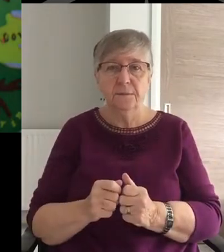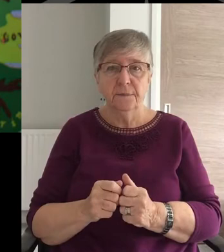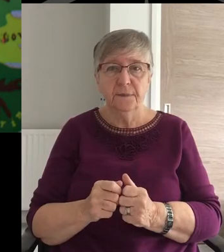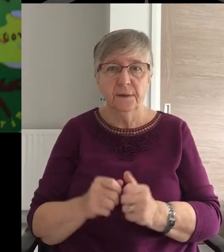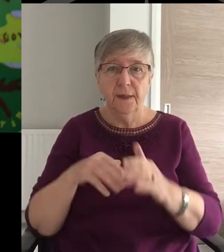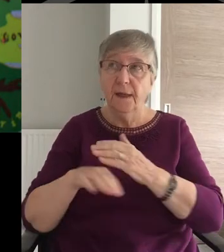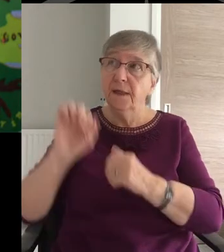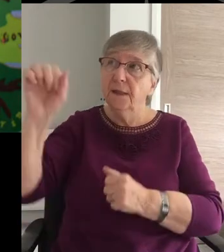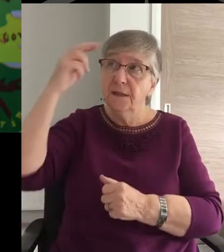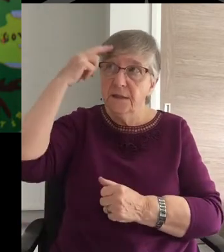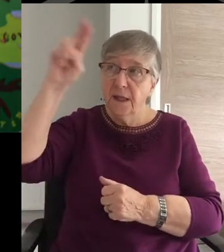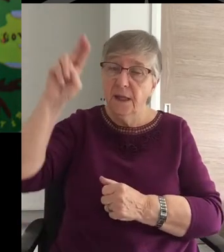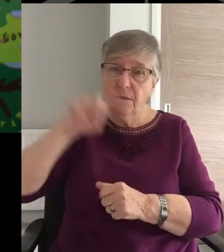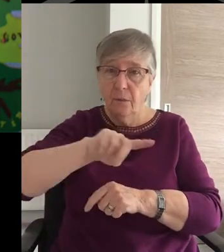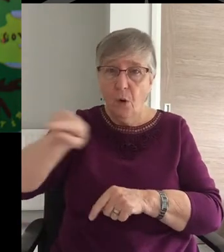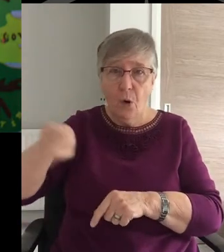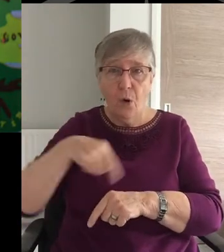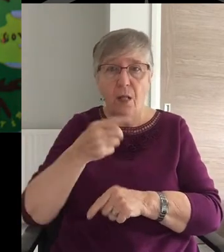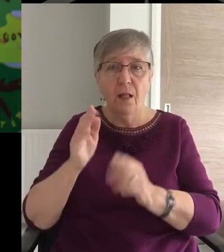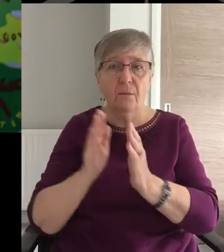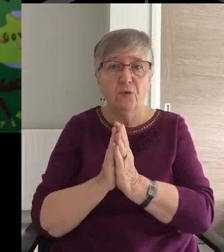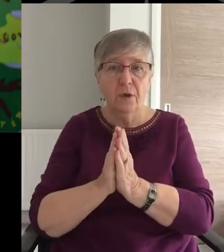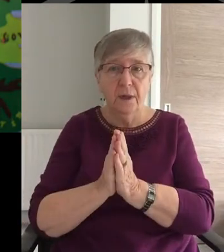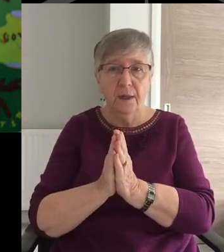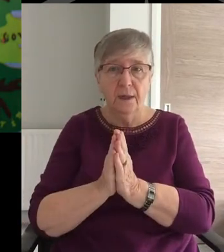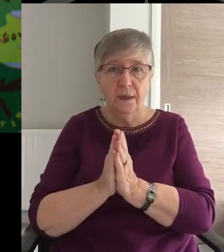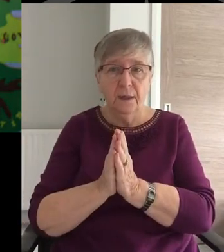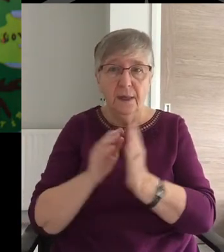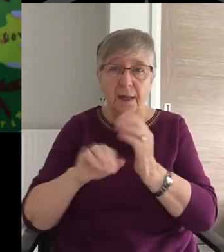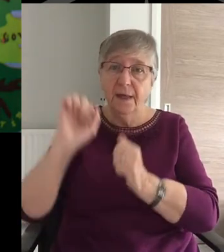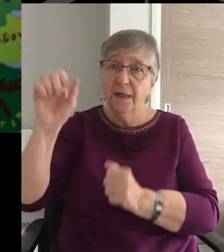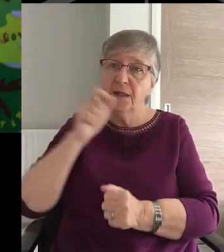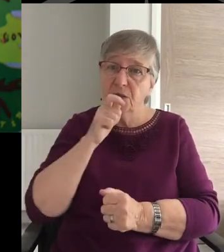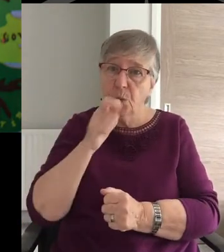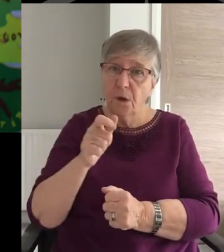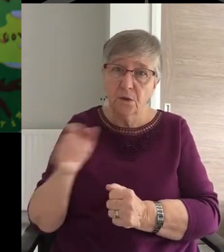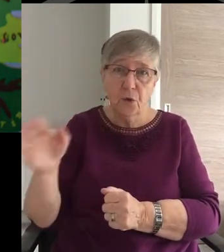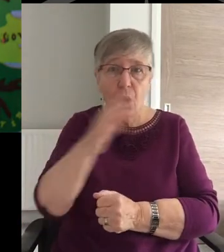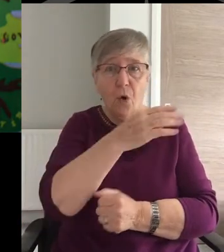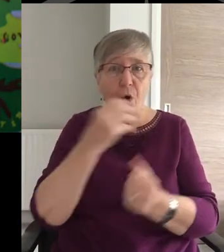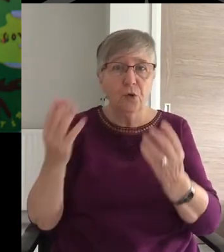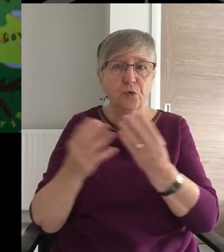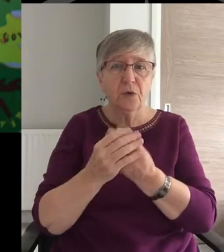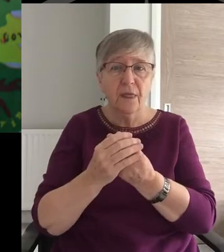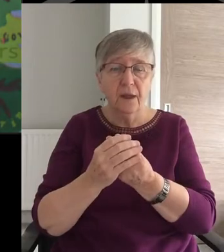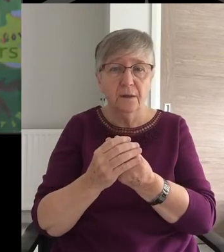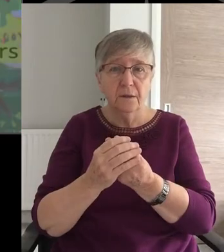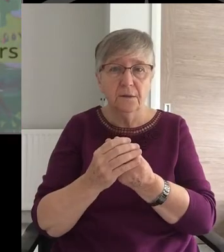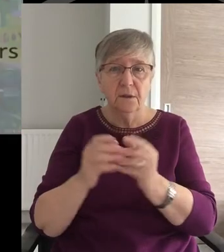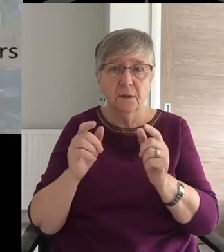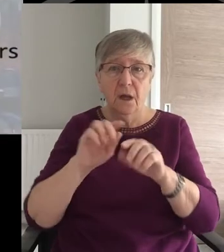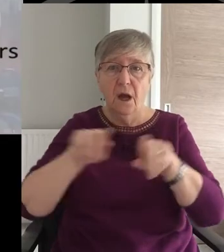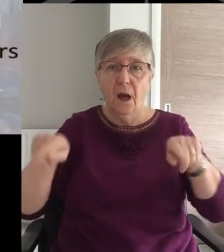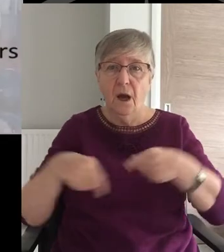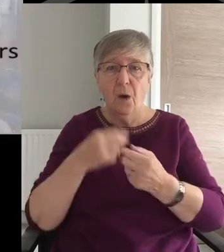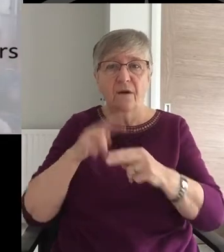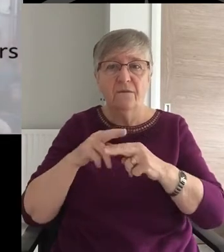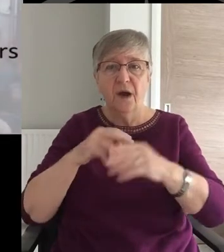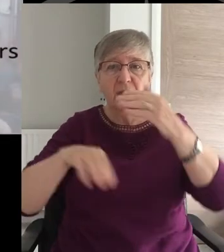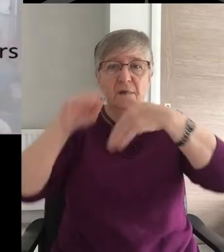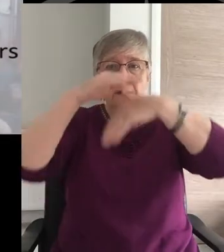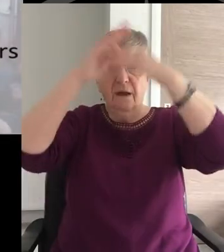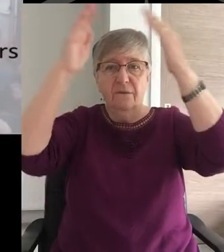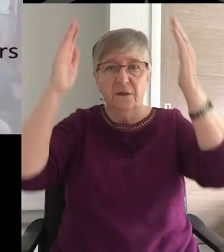in whose name we pray, and in whose words we gather up our prayers. Our Father in